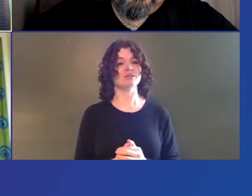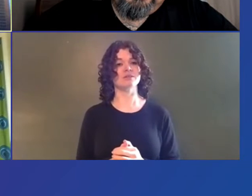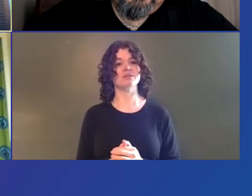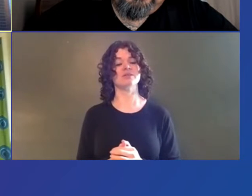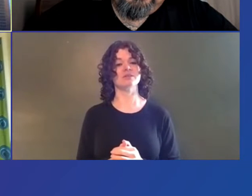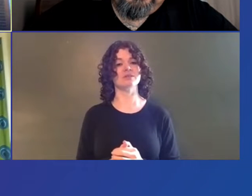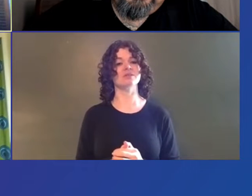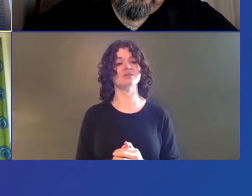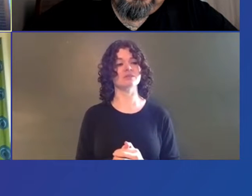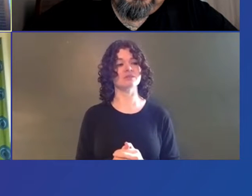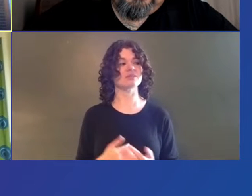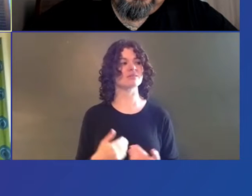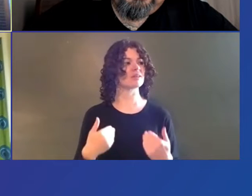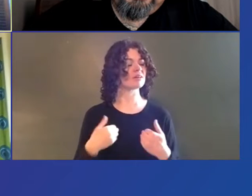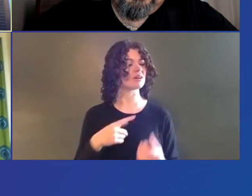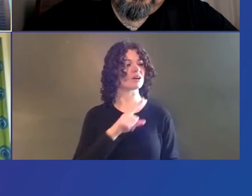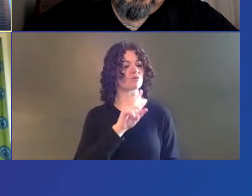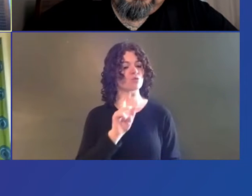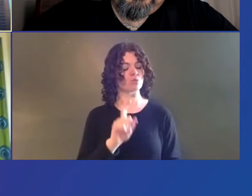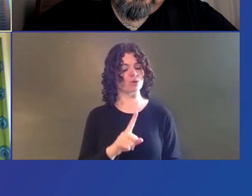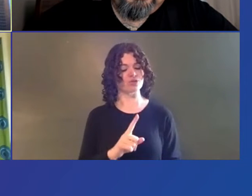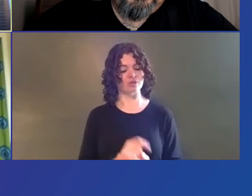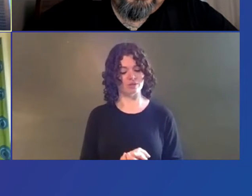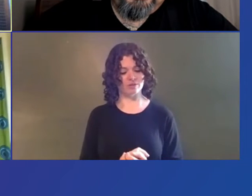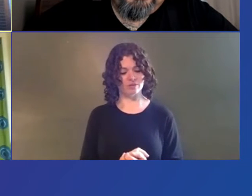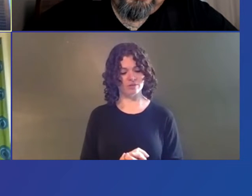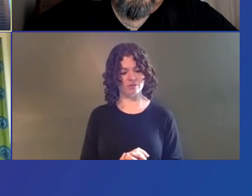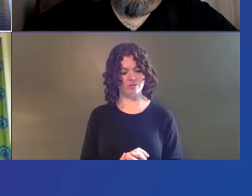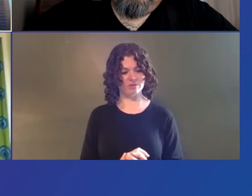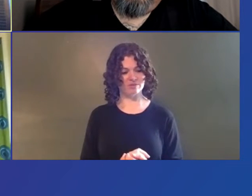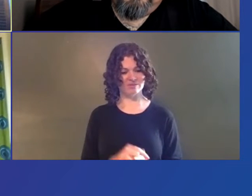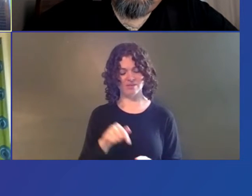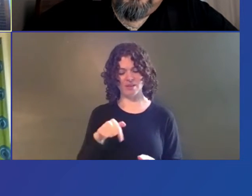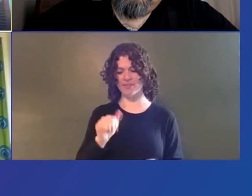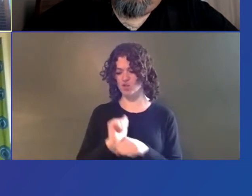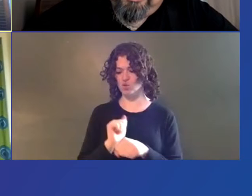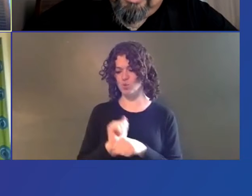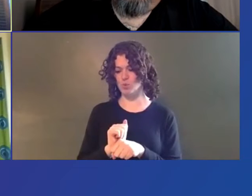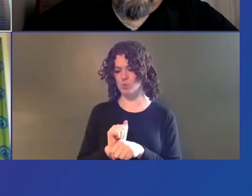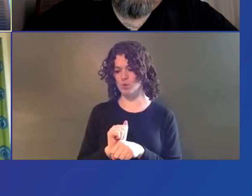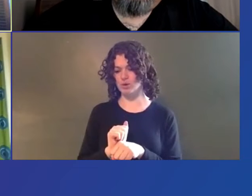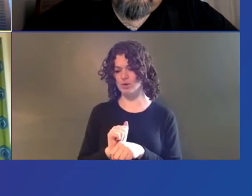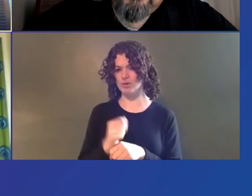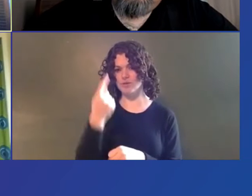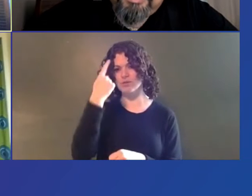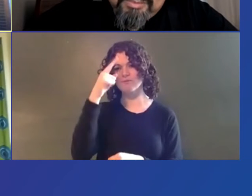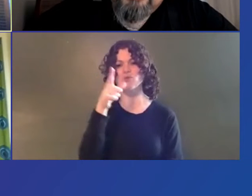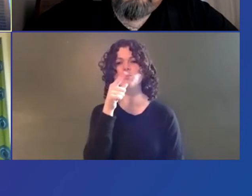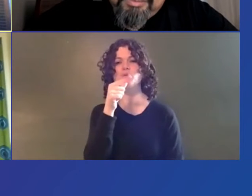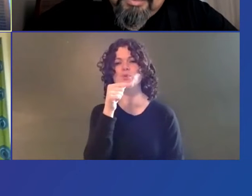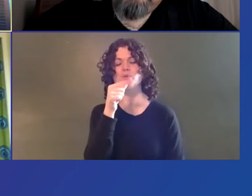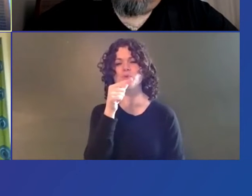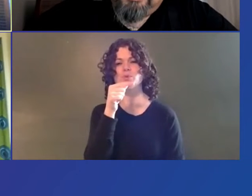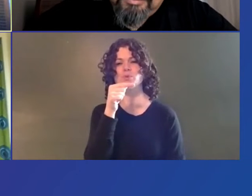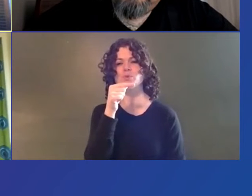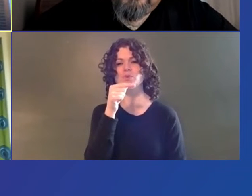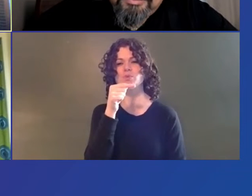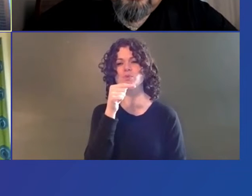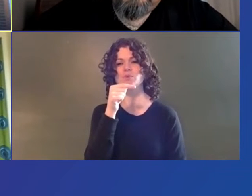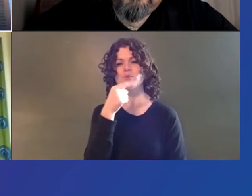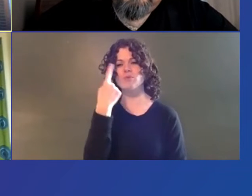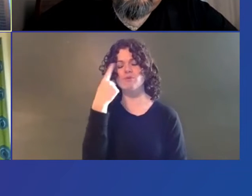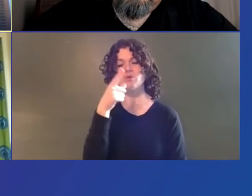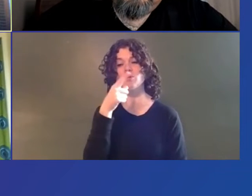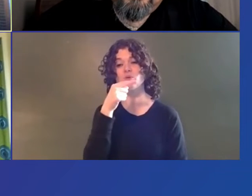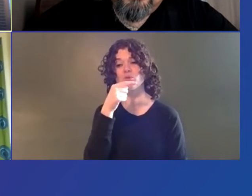the question of who is this for? Like, who am I doing this for? Am I doing this for me, or am I doing